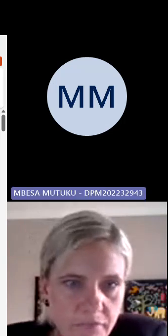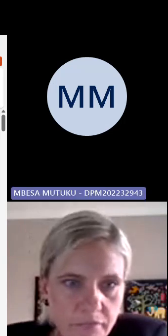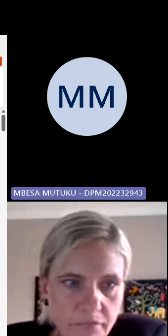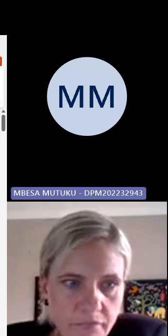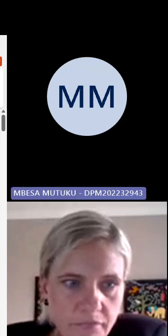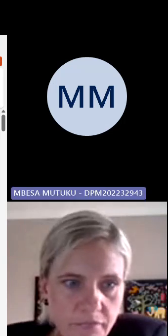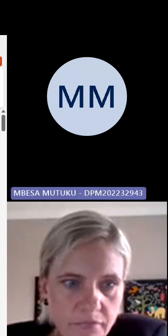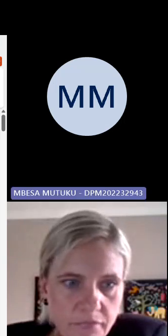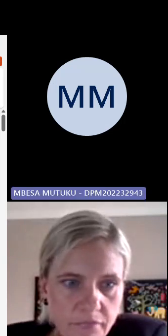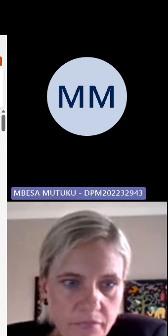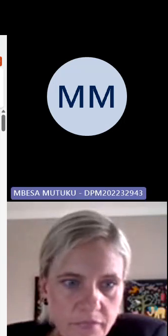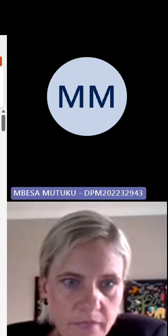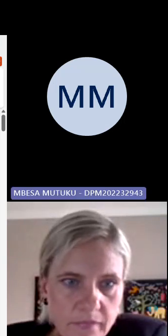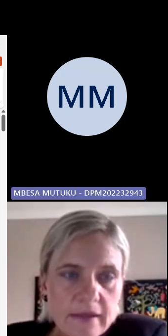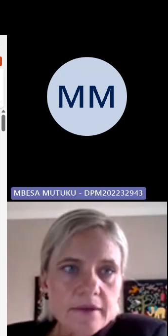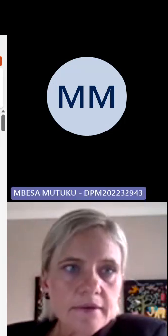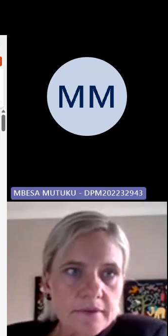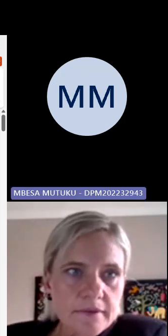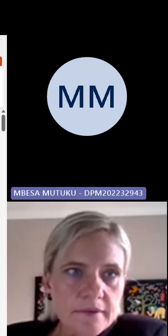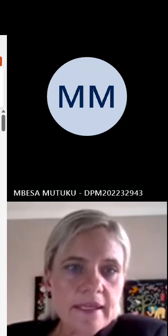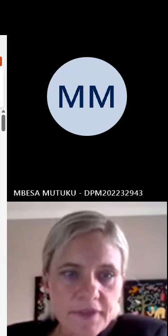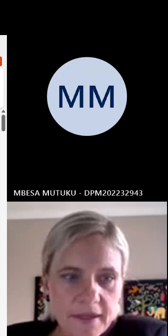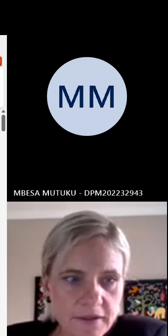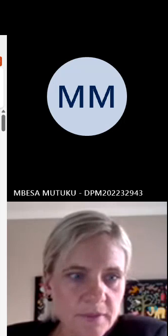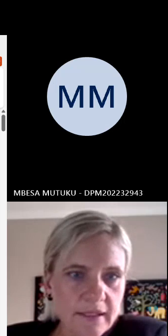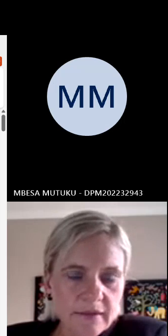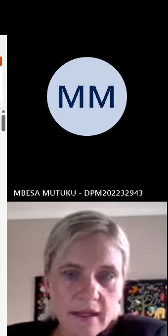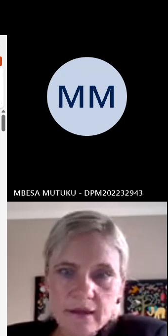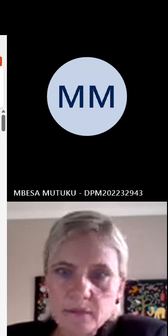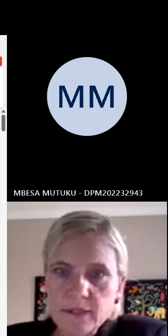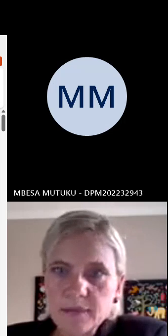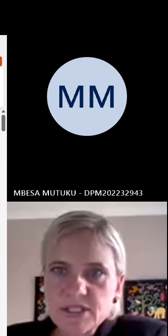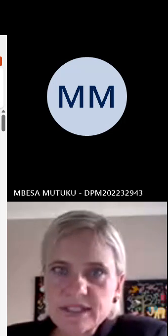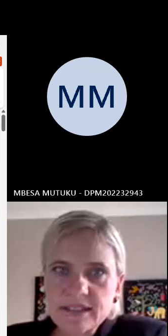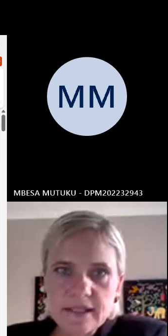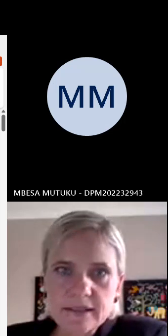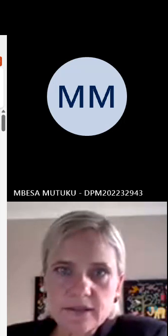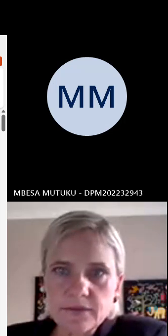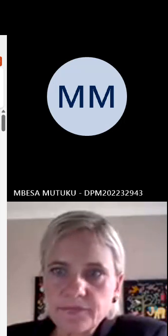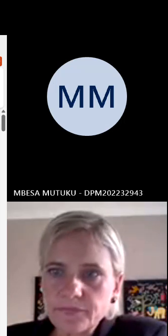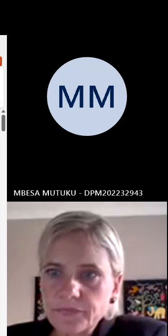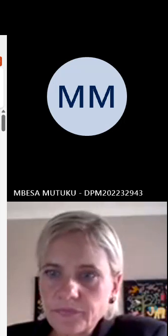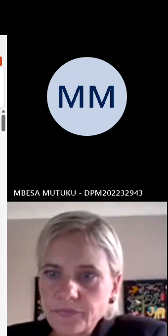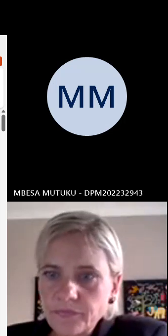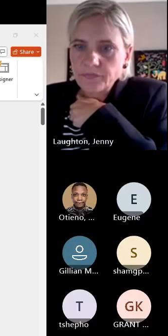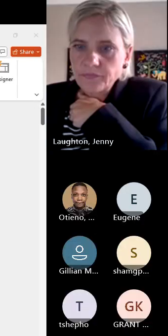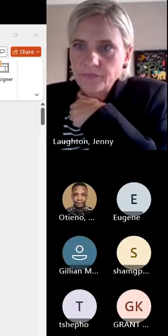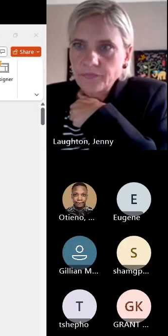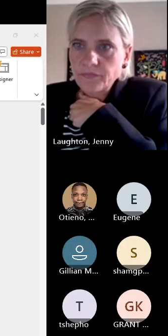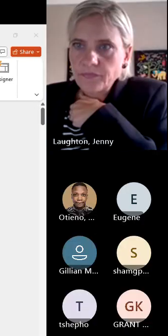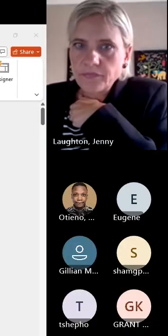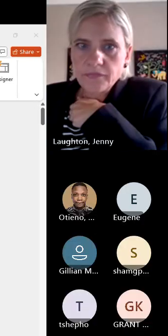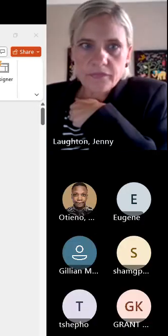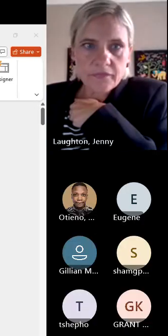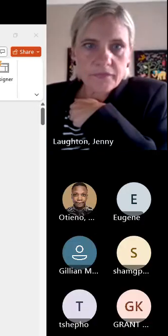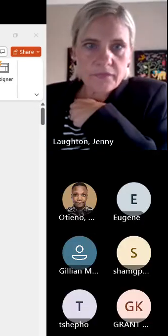try to exit the spotlight? Yes, thank you, Minnie. We'd appreciate that. Thank you.